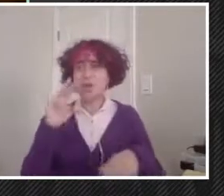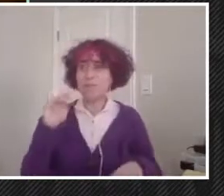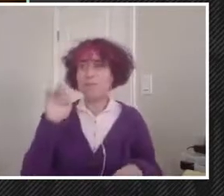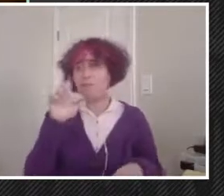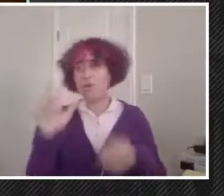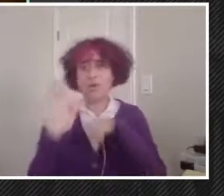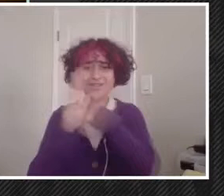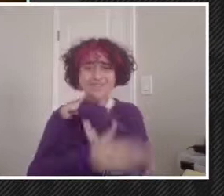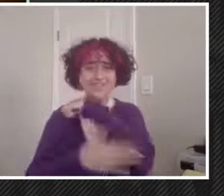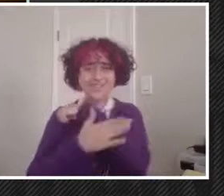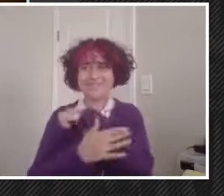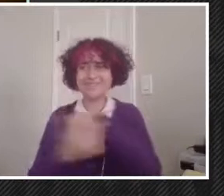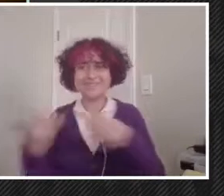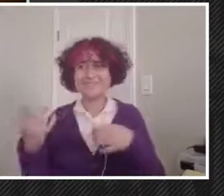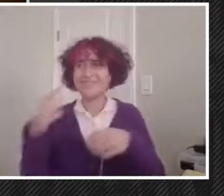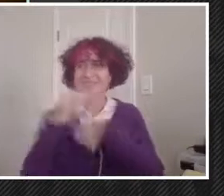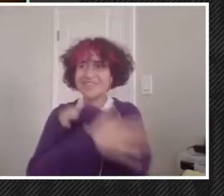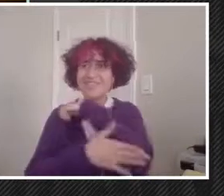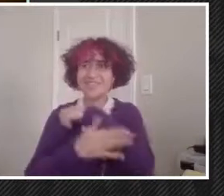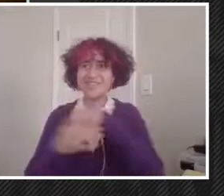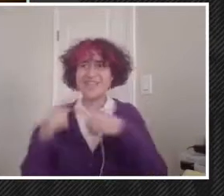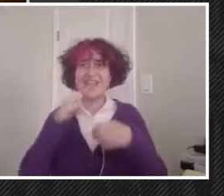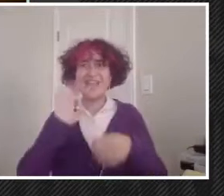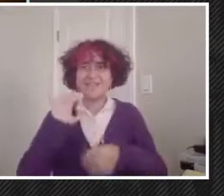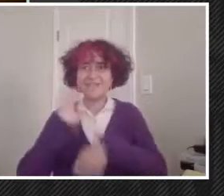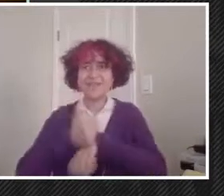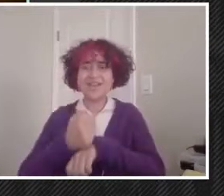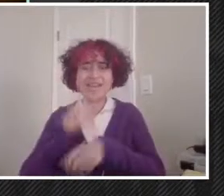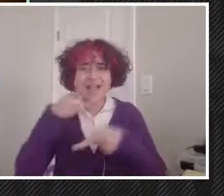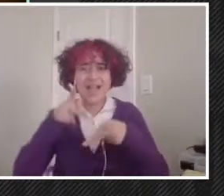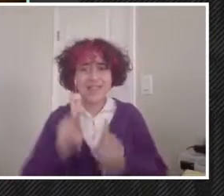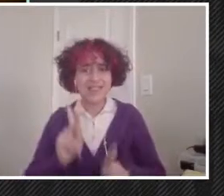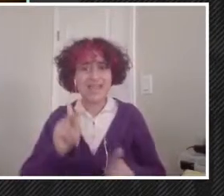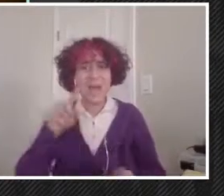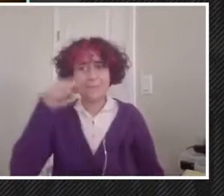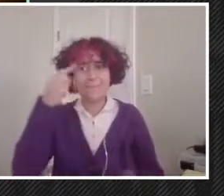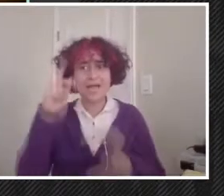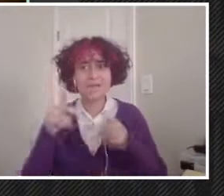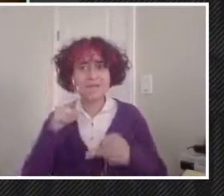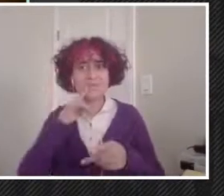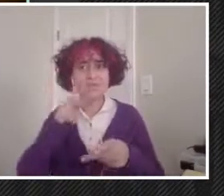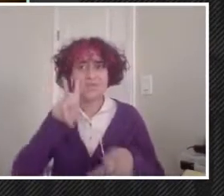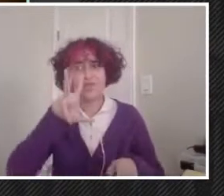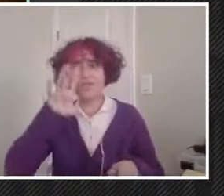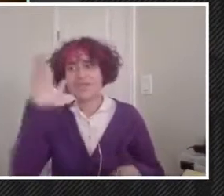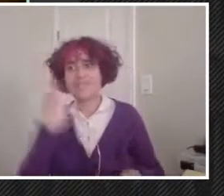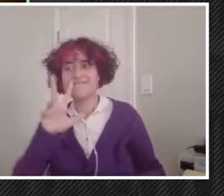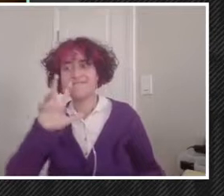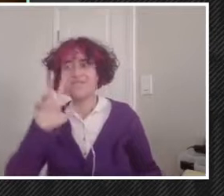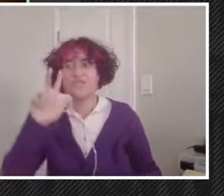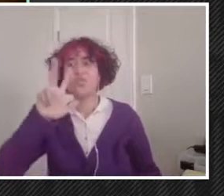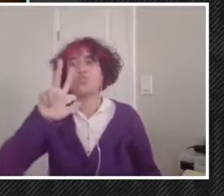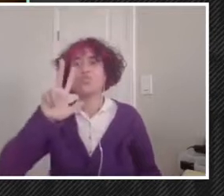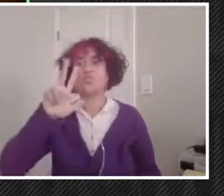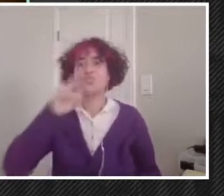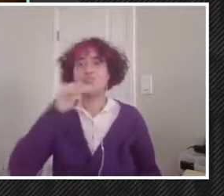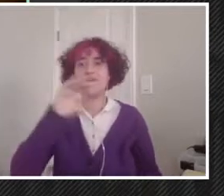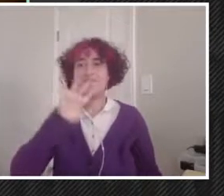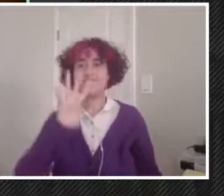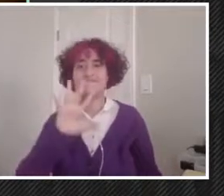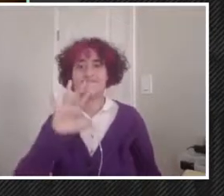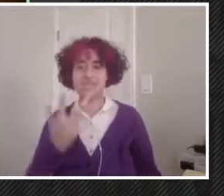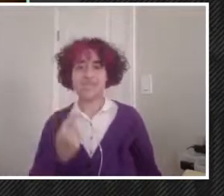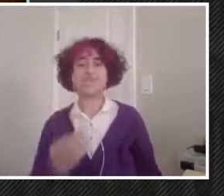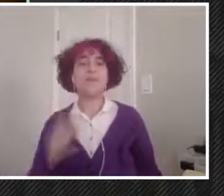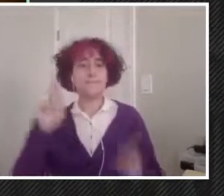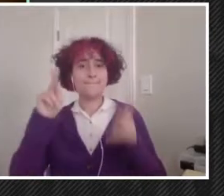founding allowed Black folks to be labeled 3/5 a person, didn't allow their women and children, women and daughters to be a part of the voting process. This